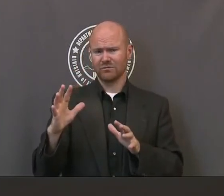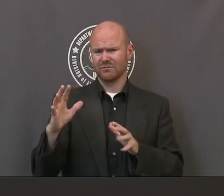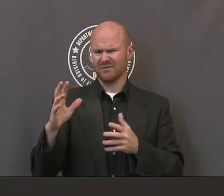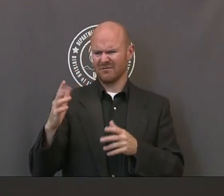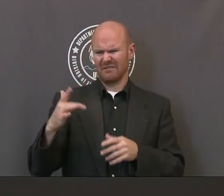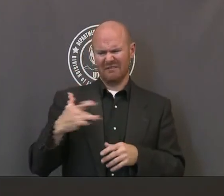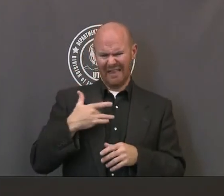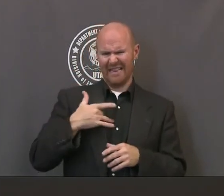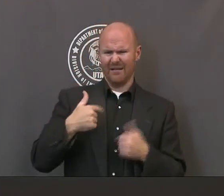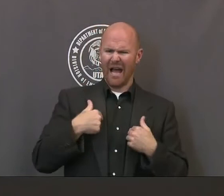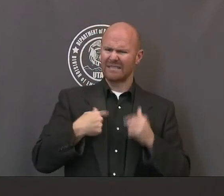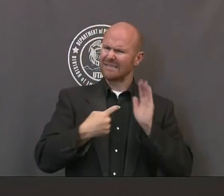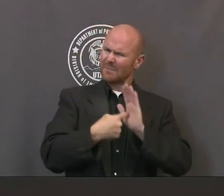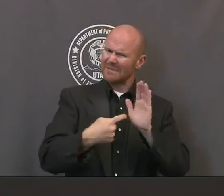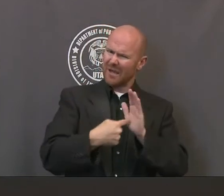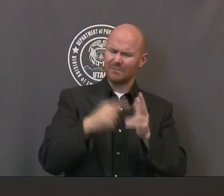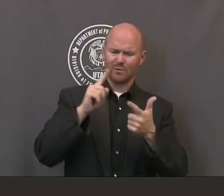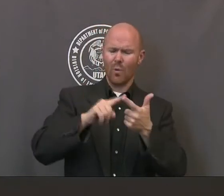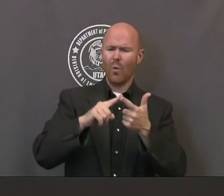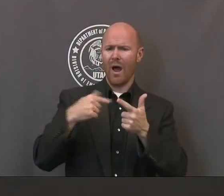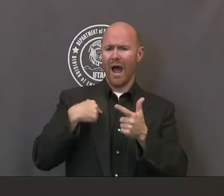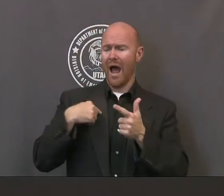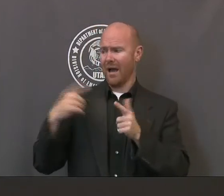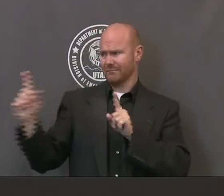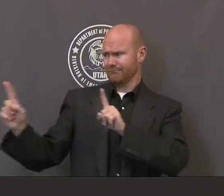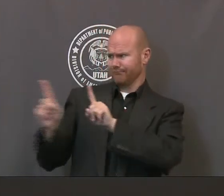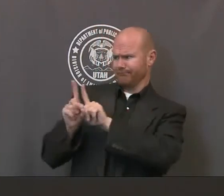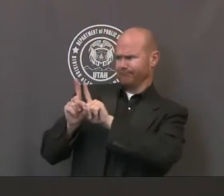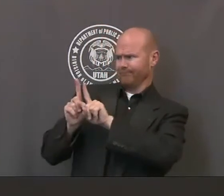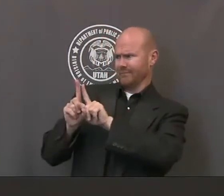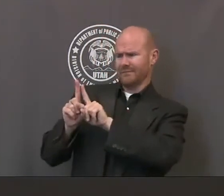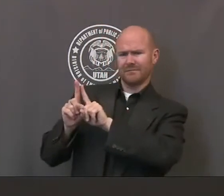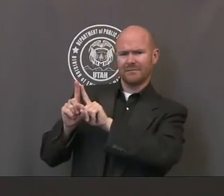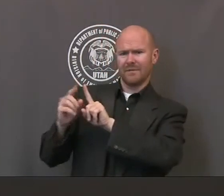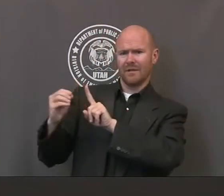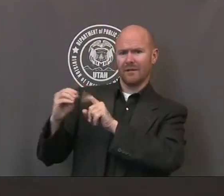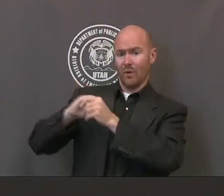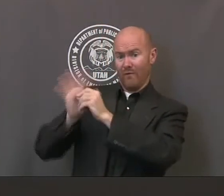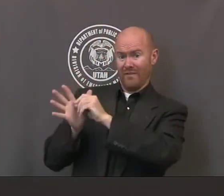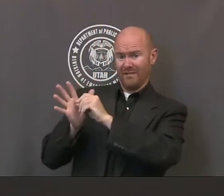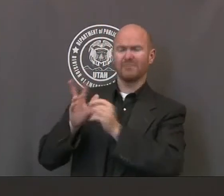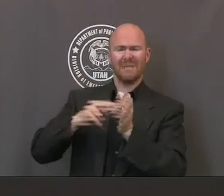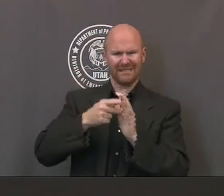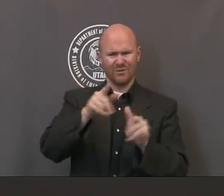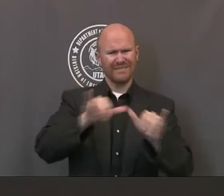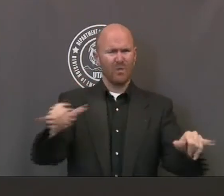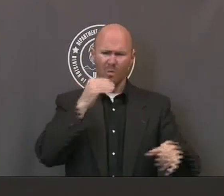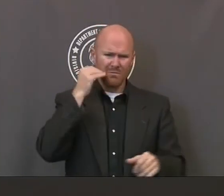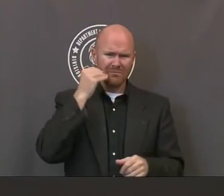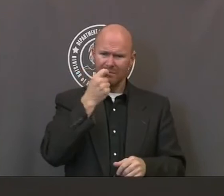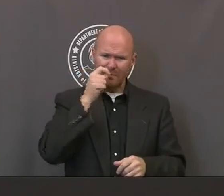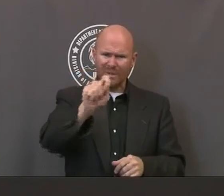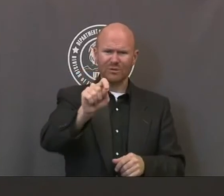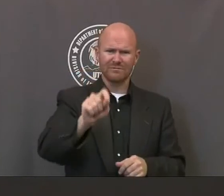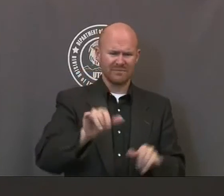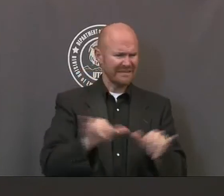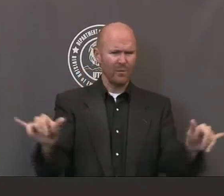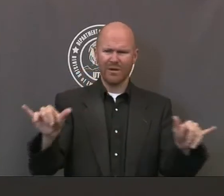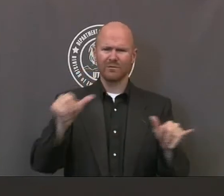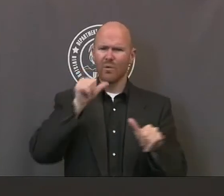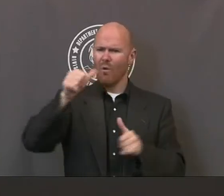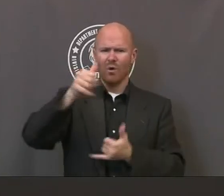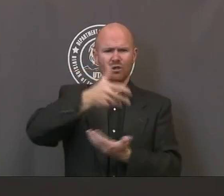have symptoms consistent with COVID-19 and you're waiting for your test result, it is super important that you do stay at home away from